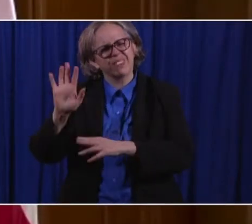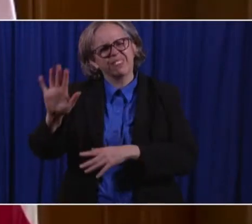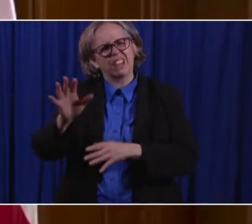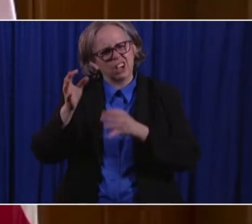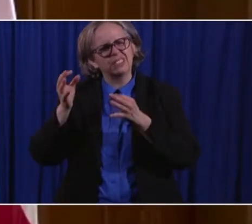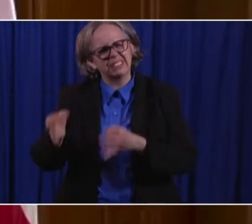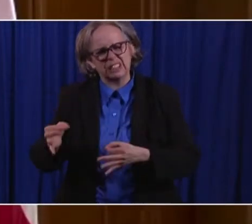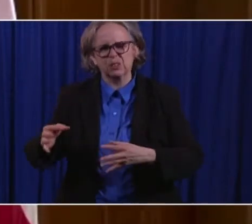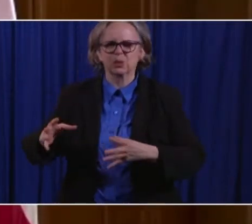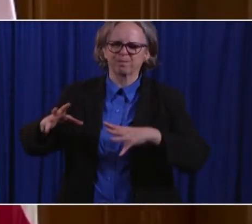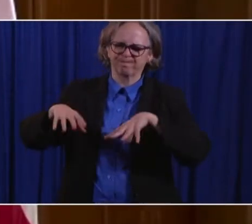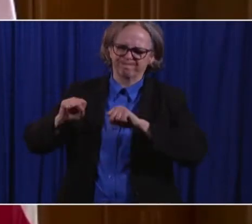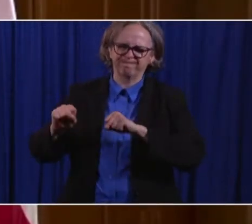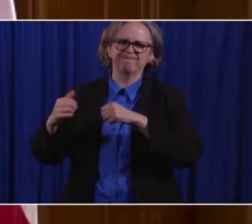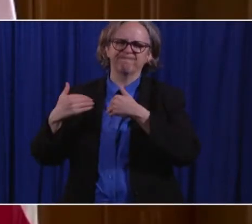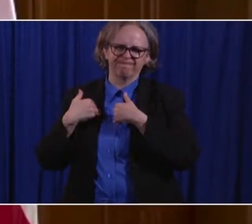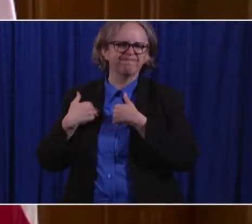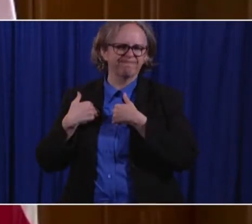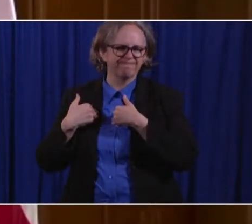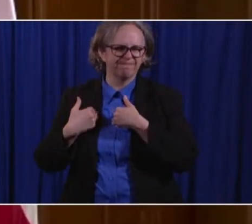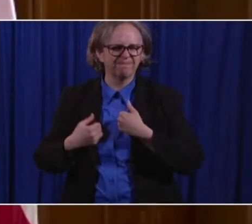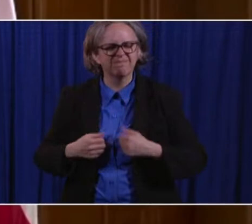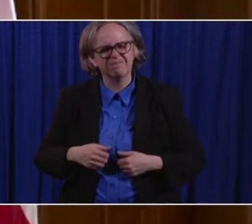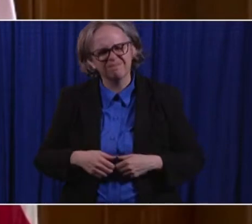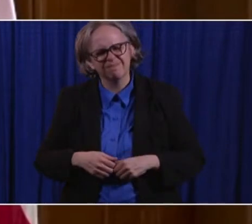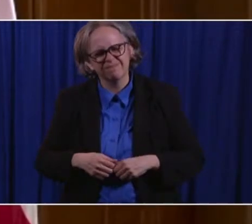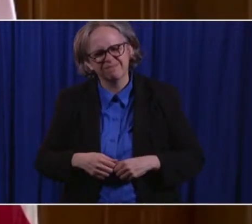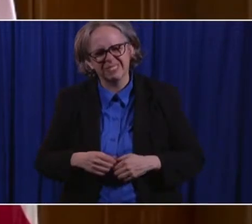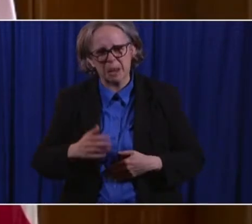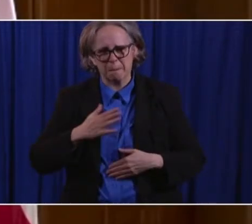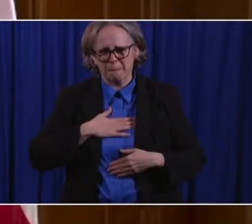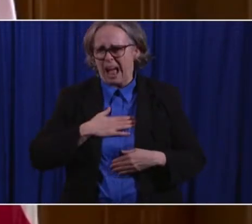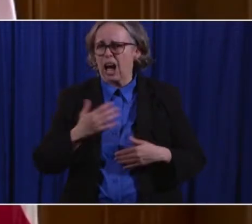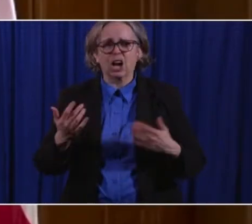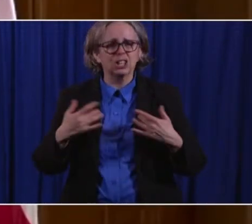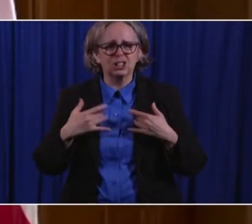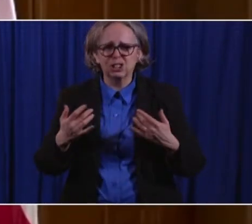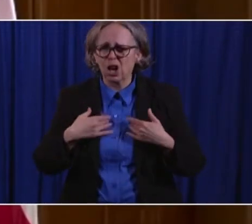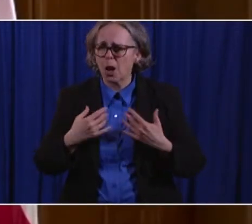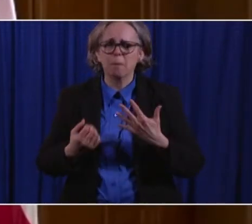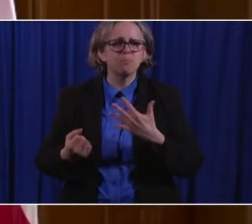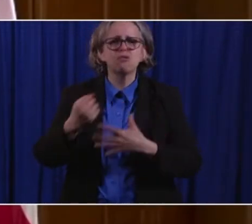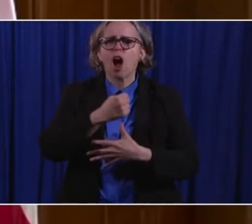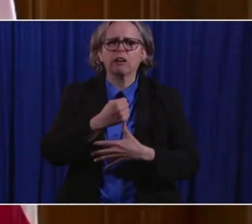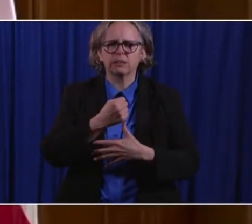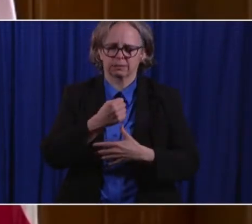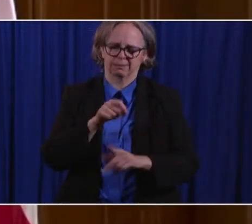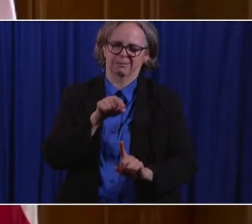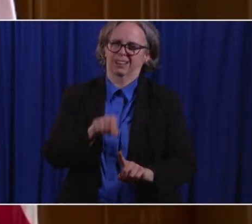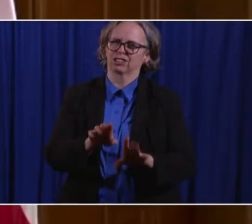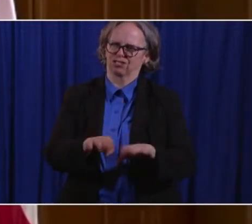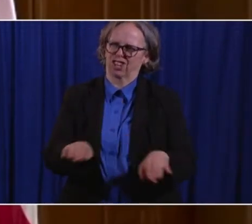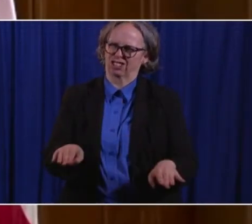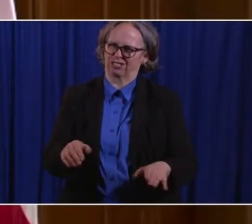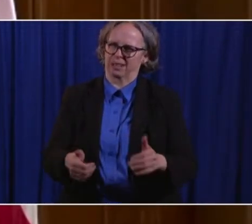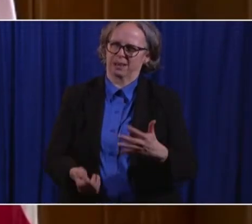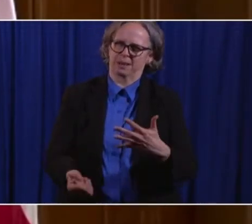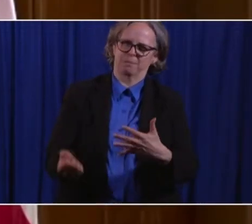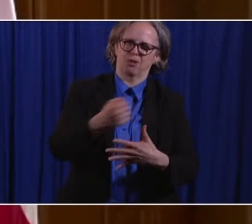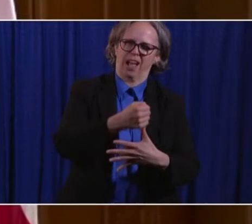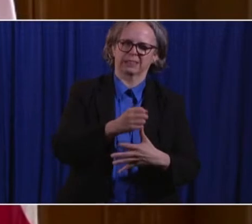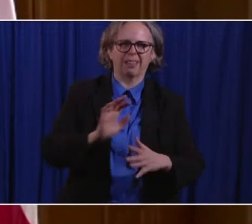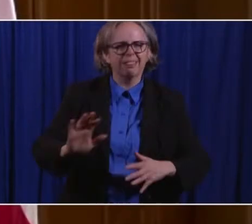for me, I think the important thing for all of us should be that young people will be able to have the experience of taking